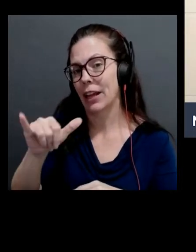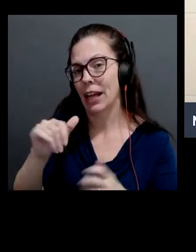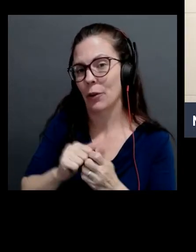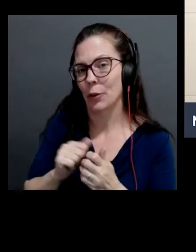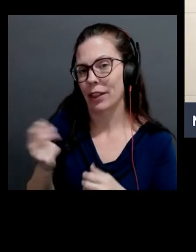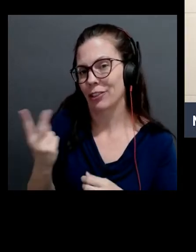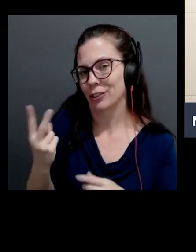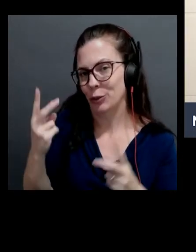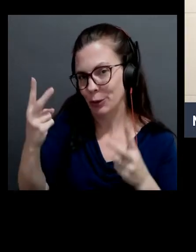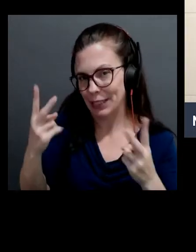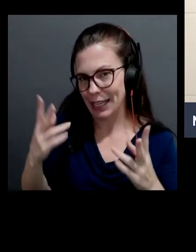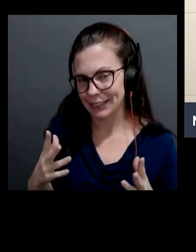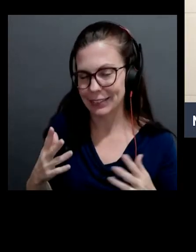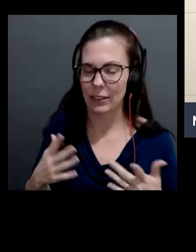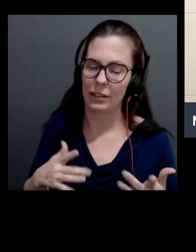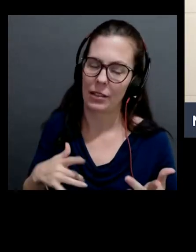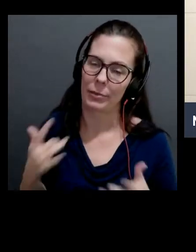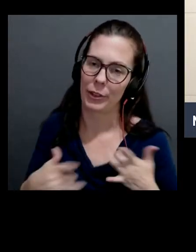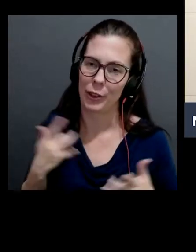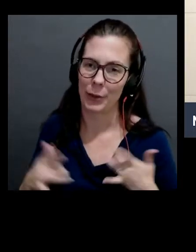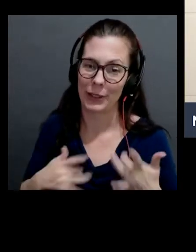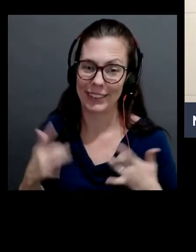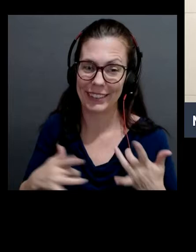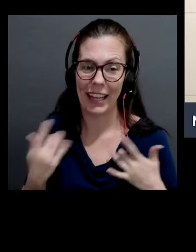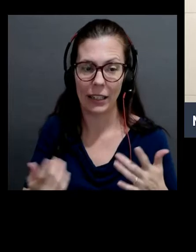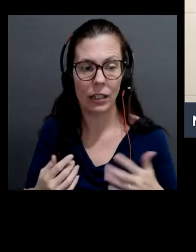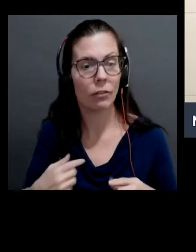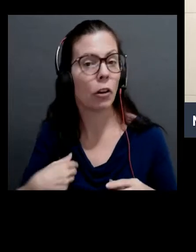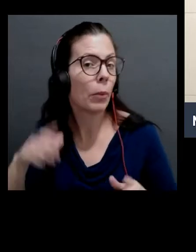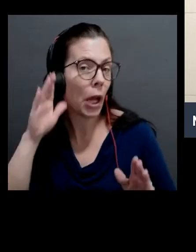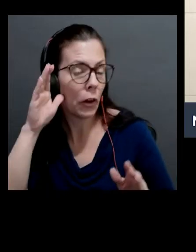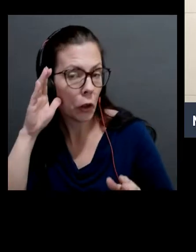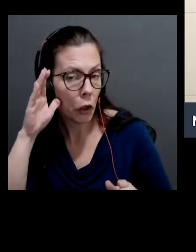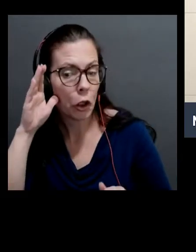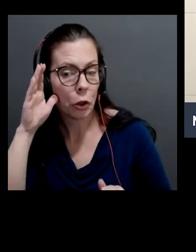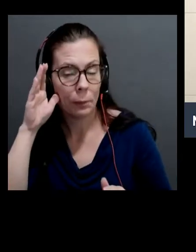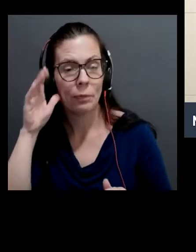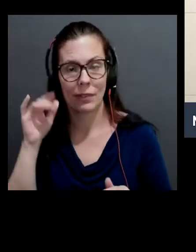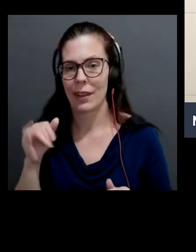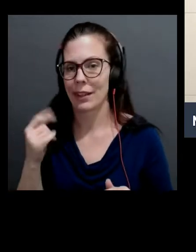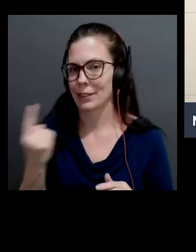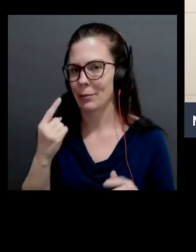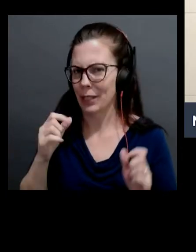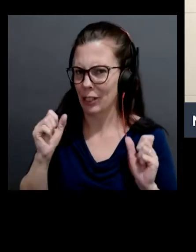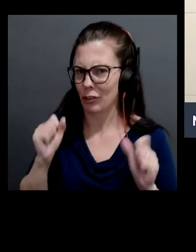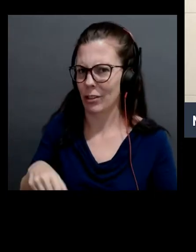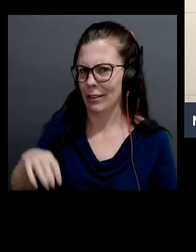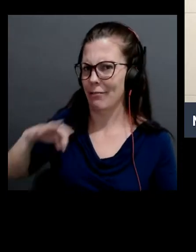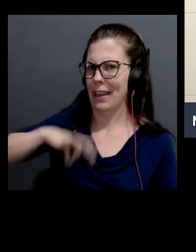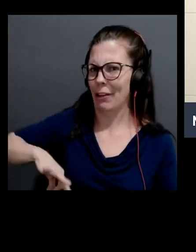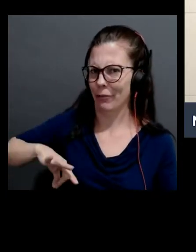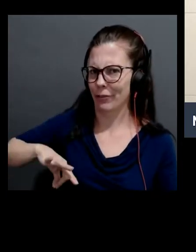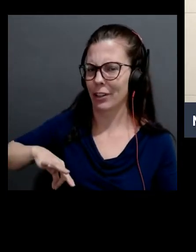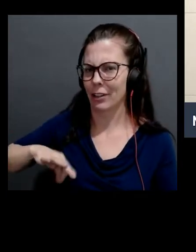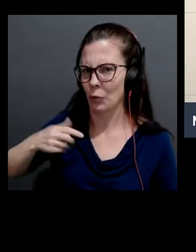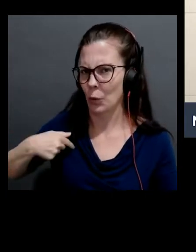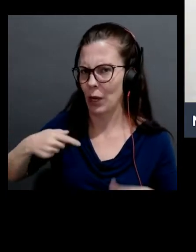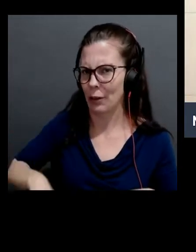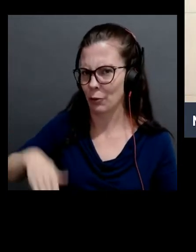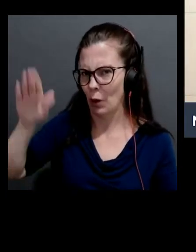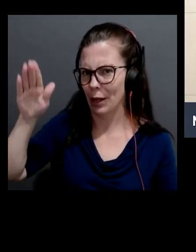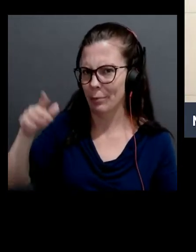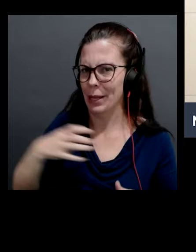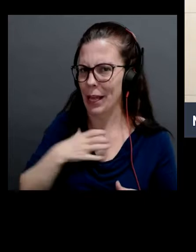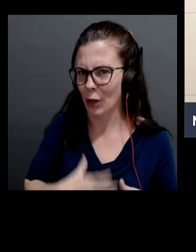and I'm really excited. From what I've been hearing, it's this is something that could have been very helpful growing up, and I wish it had